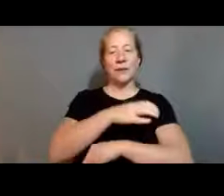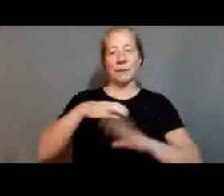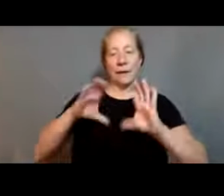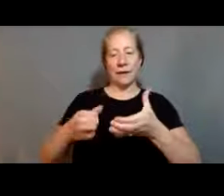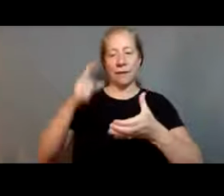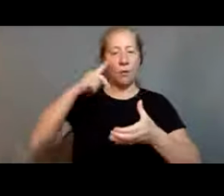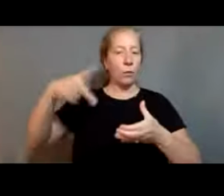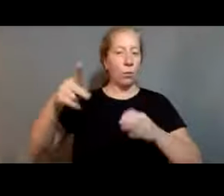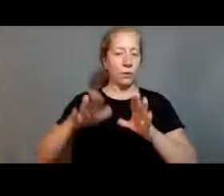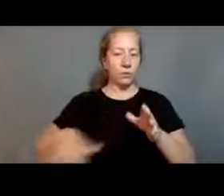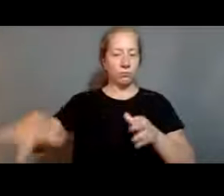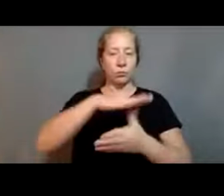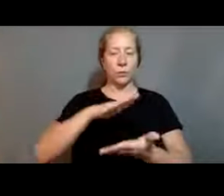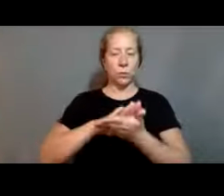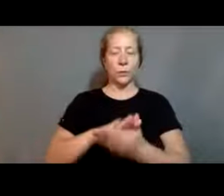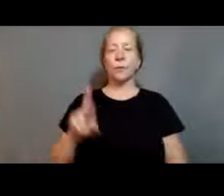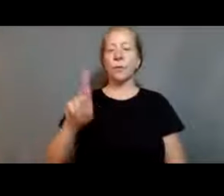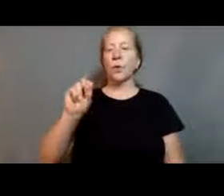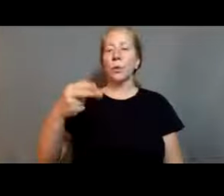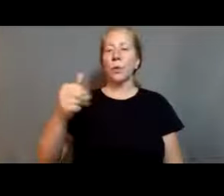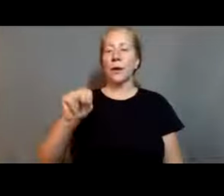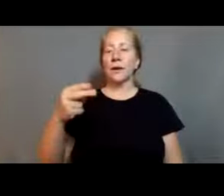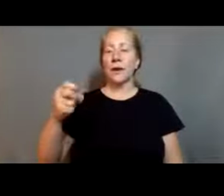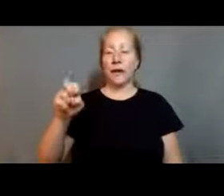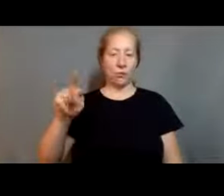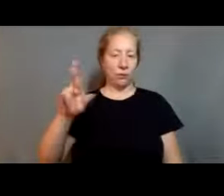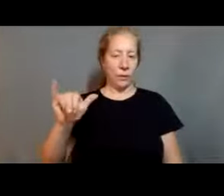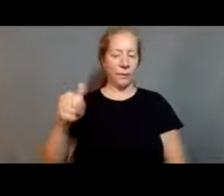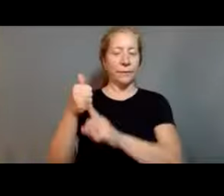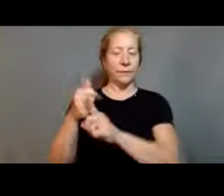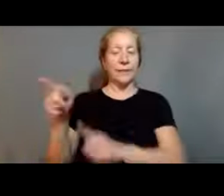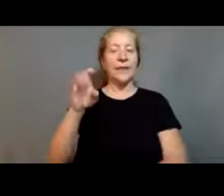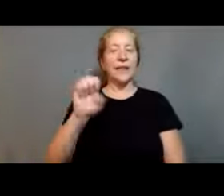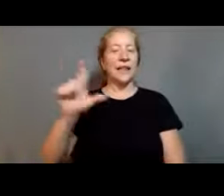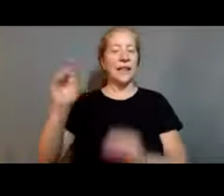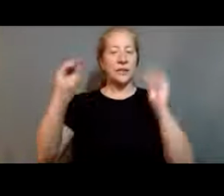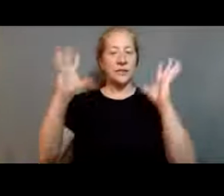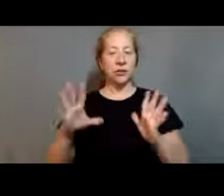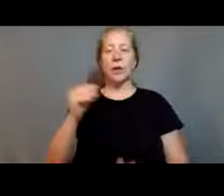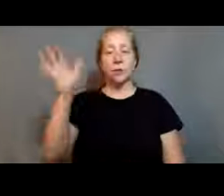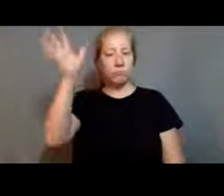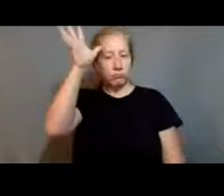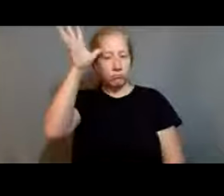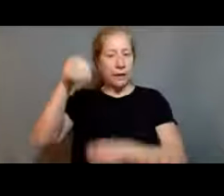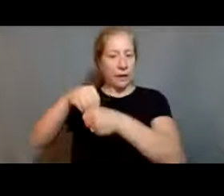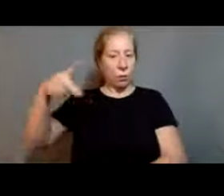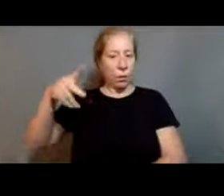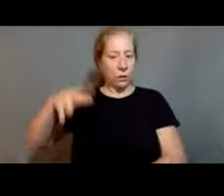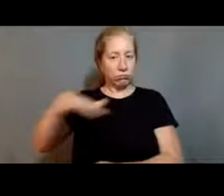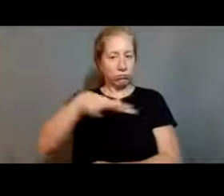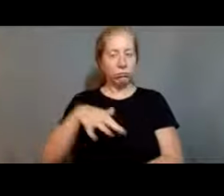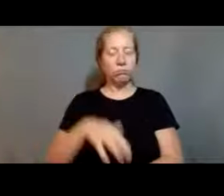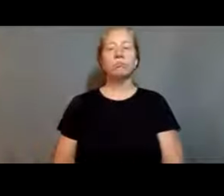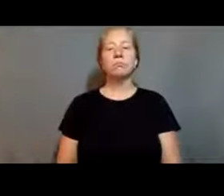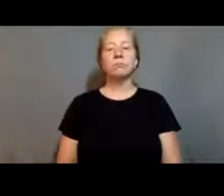Schools; Rohan Henry, who is an EL teacher and a parent in Portland;